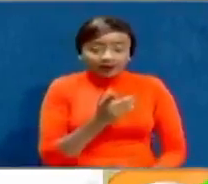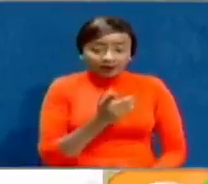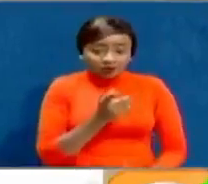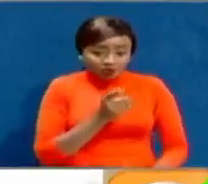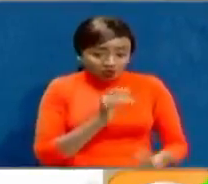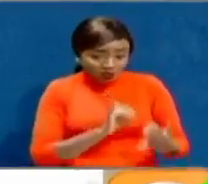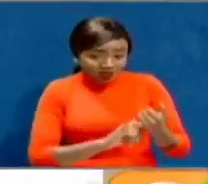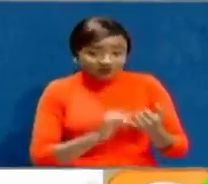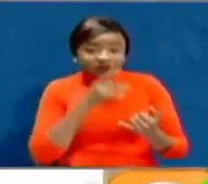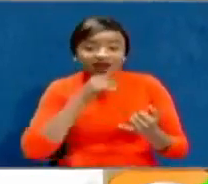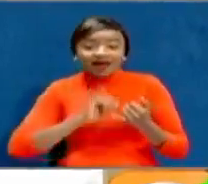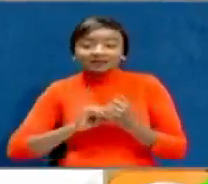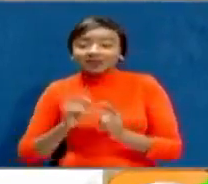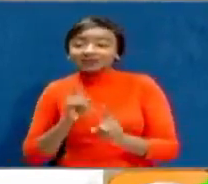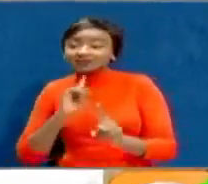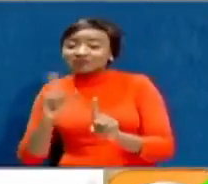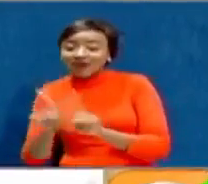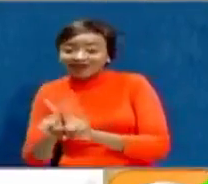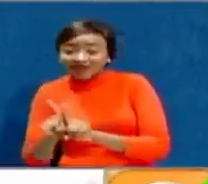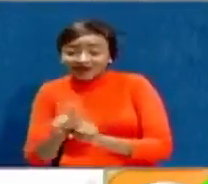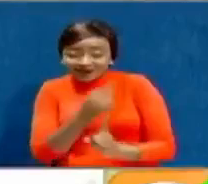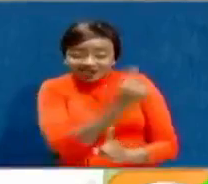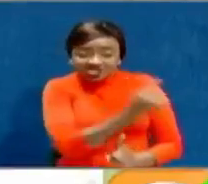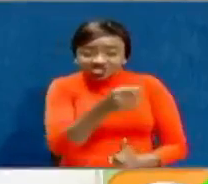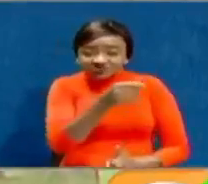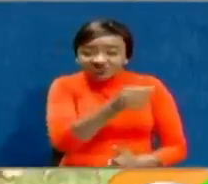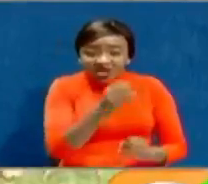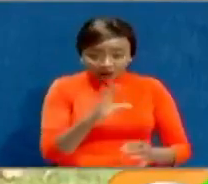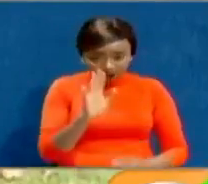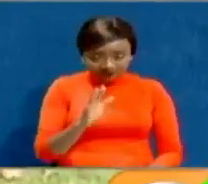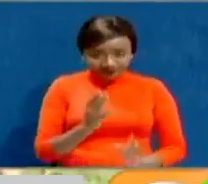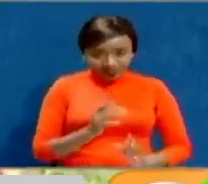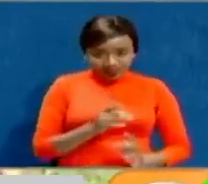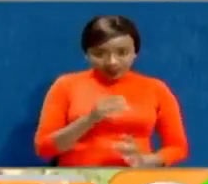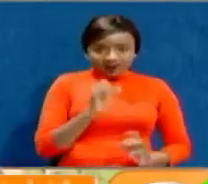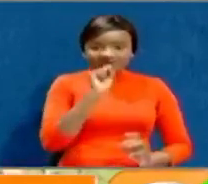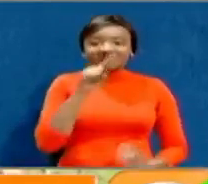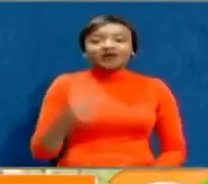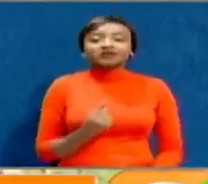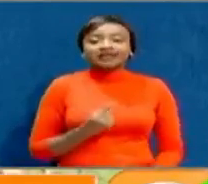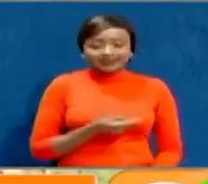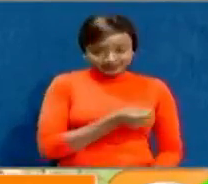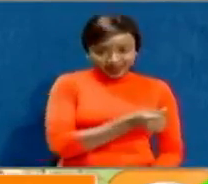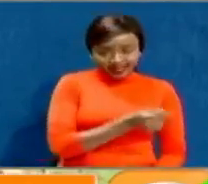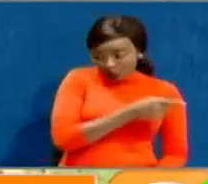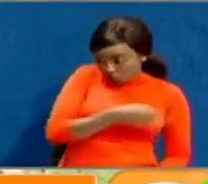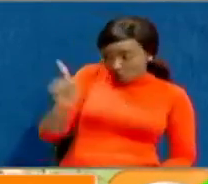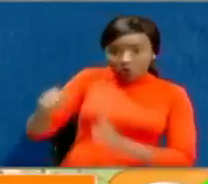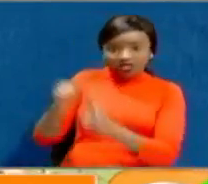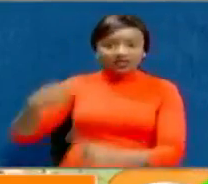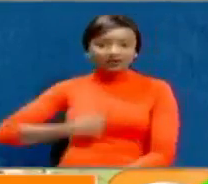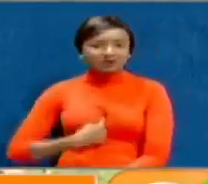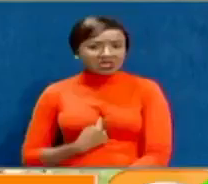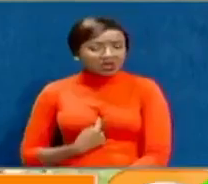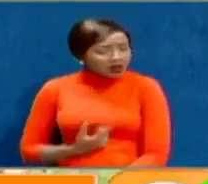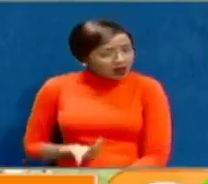brother how much each would receive. Hao watu walikuwa wamepangiwa waniue na 1,000, 5,000. Walikuwa